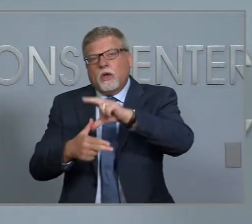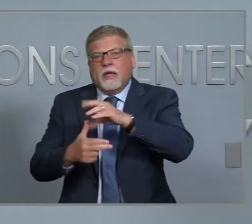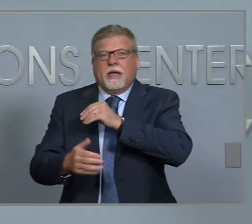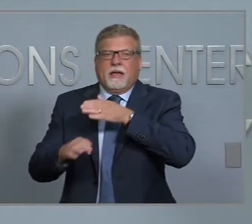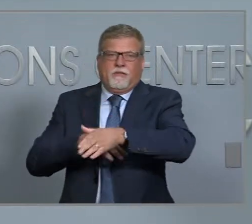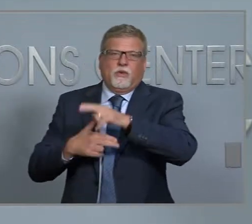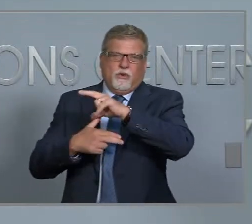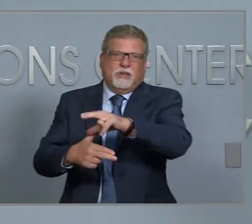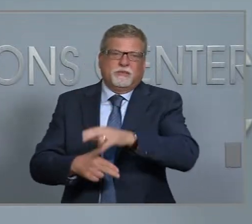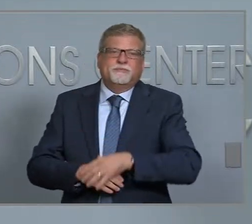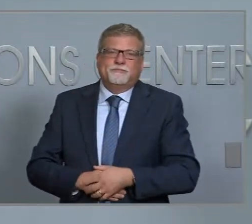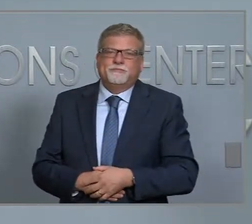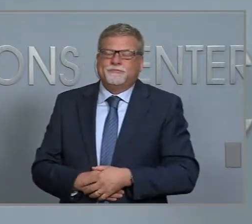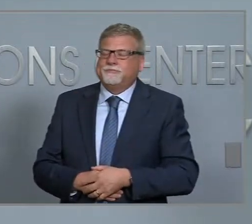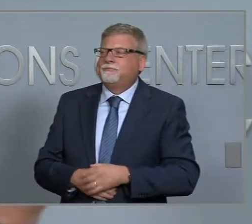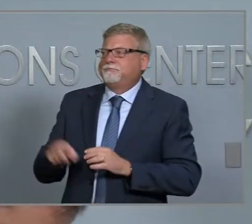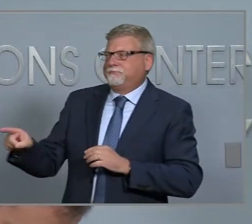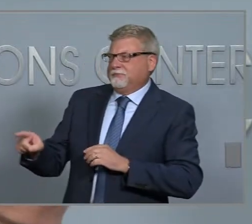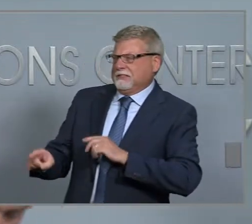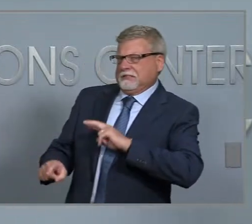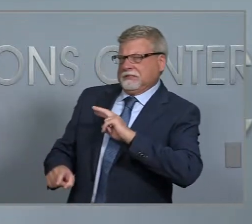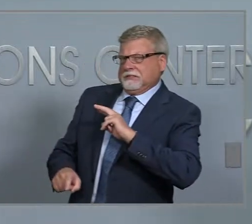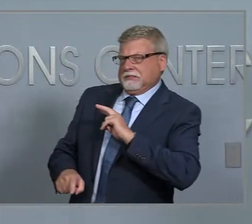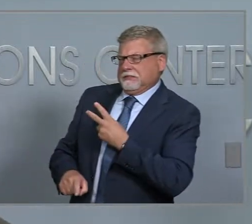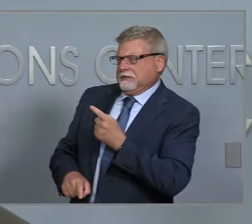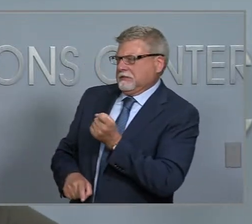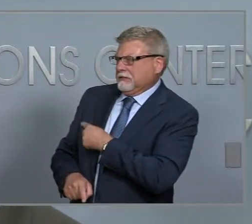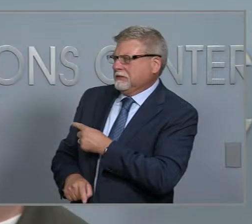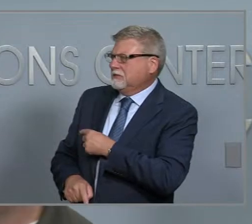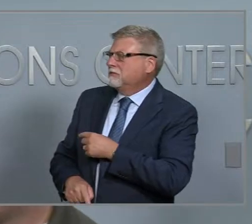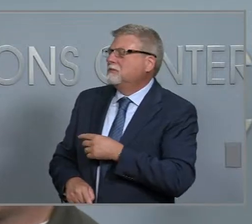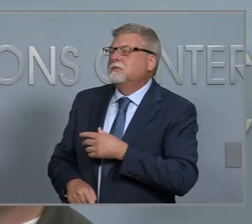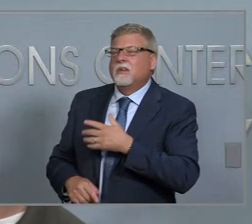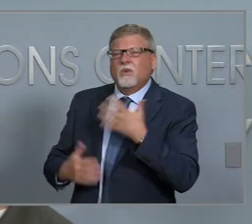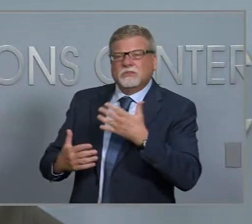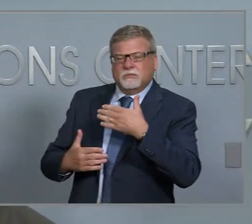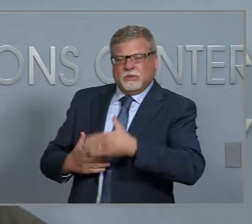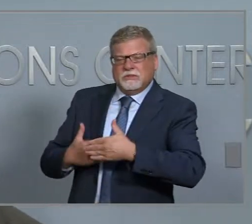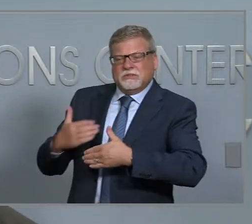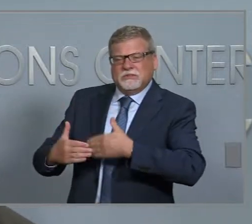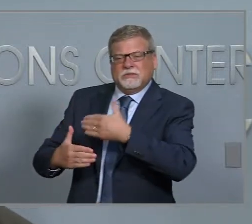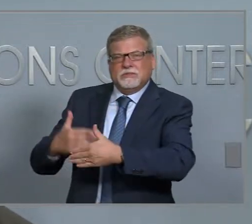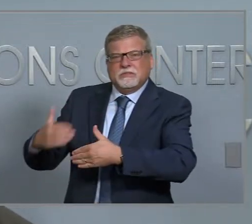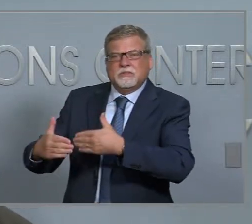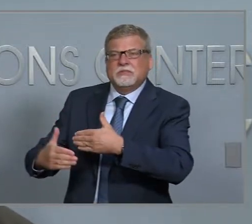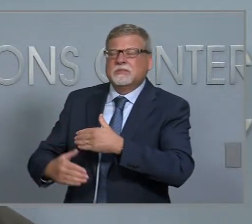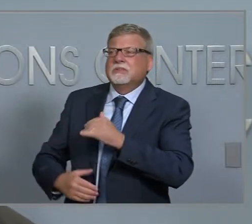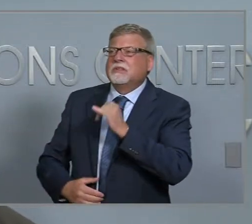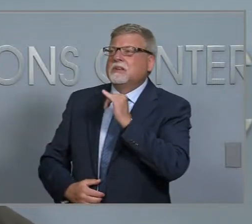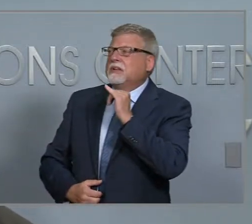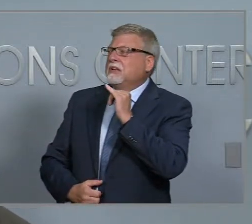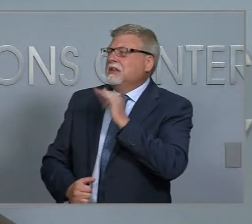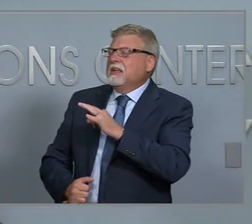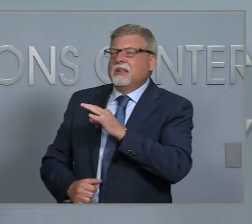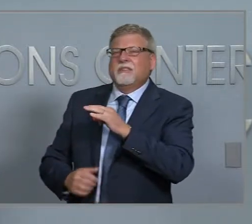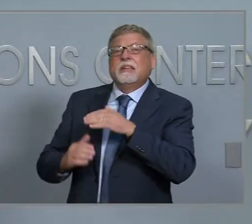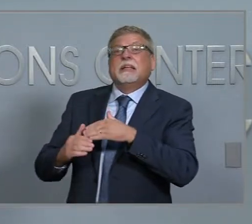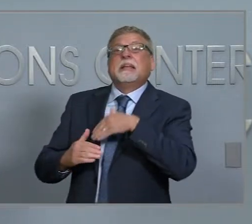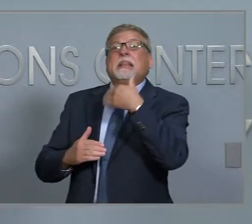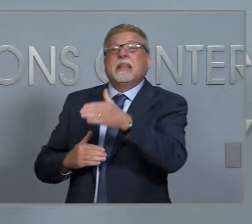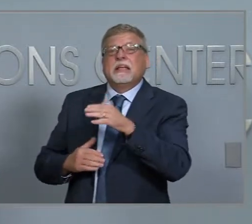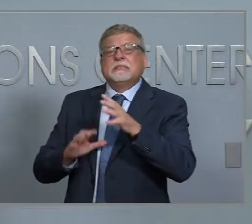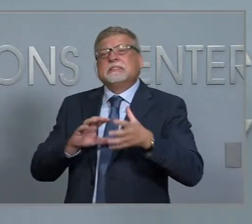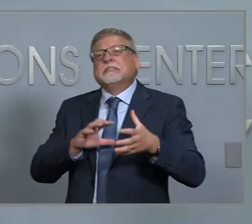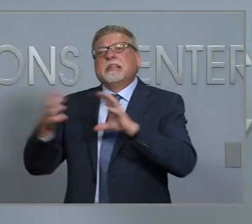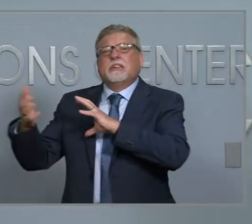recovery. And what would kind of the cadence be of going to another disaster declaration, like not a pre-landfall but a more